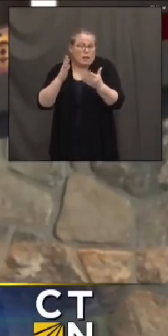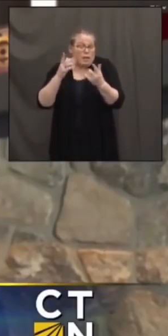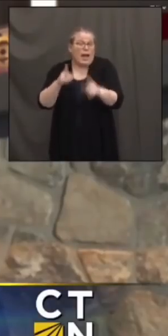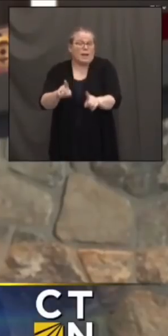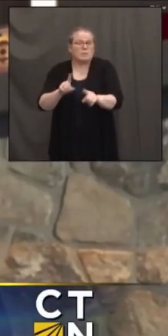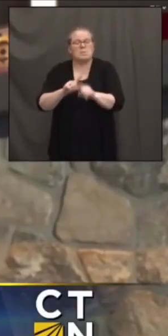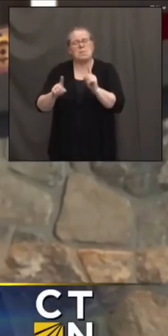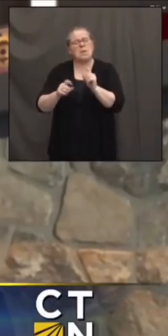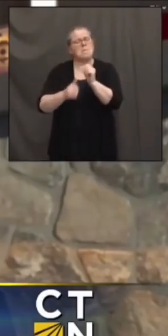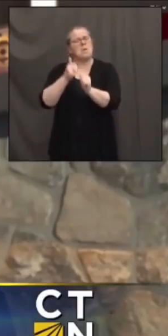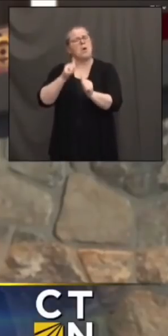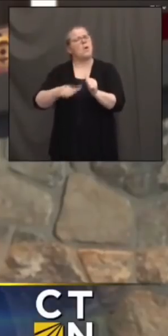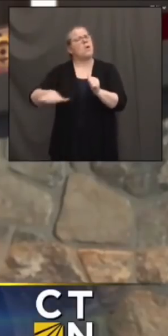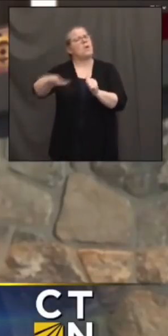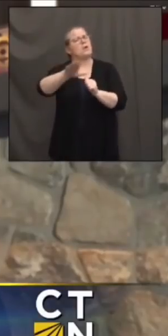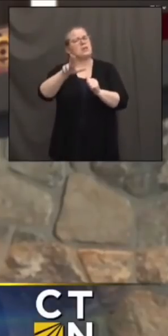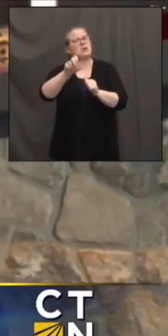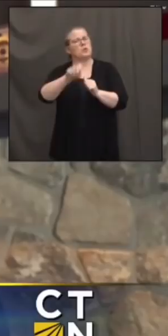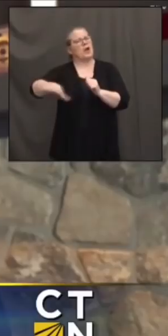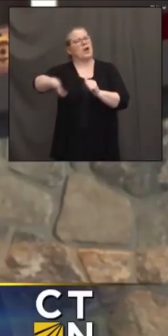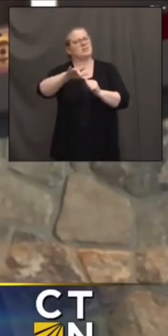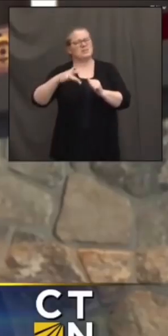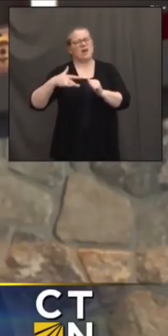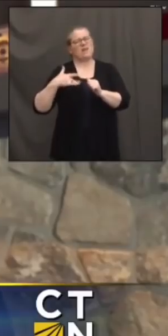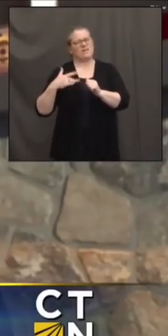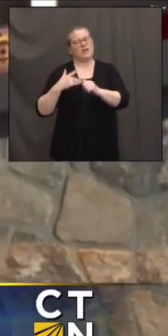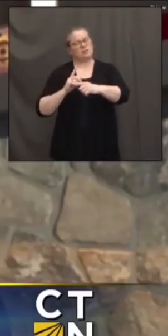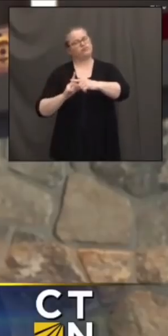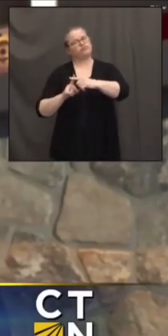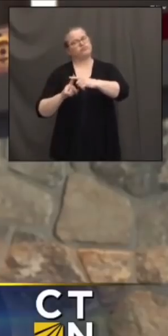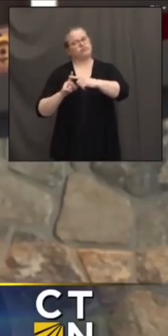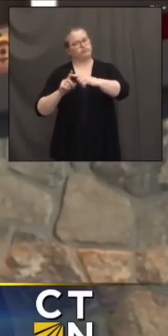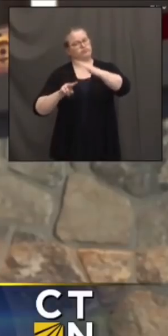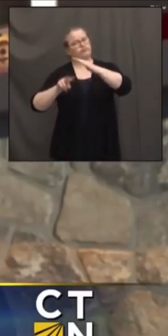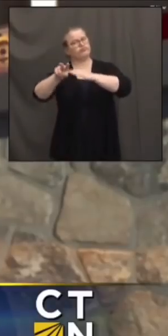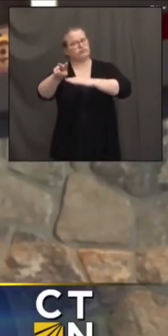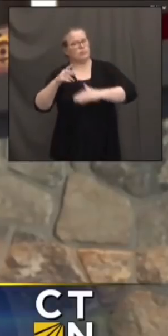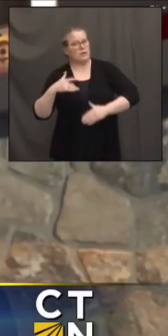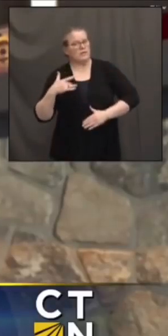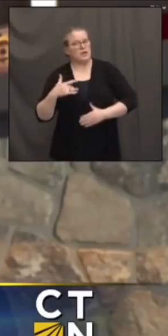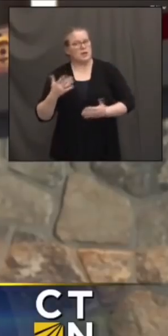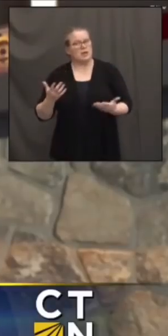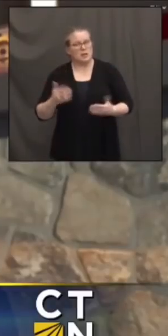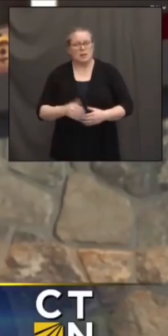country, I think the continued outlook is good. Look, we